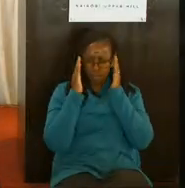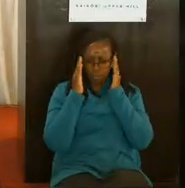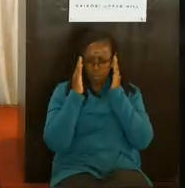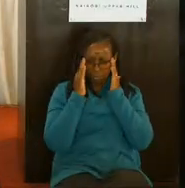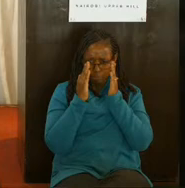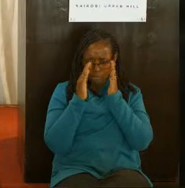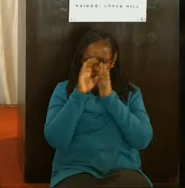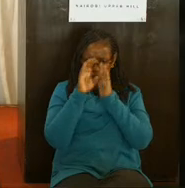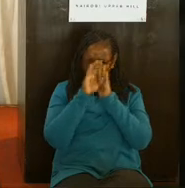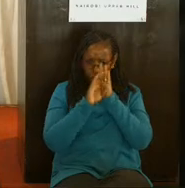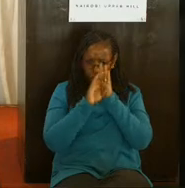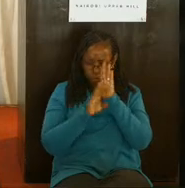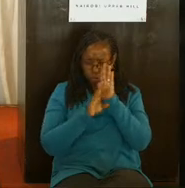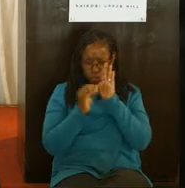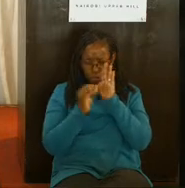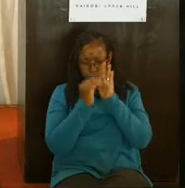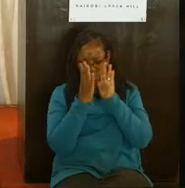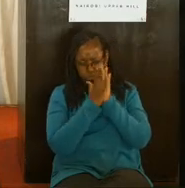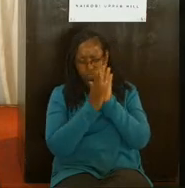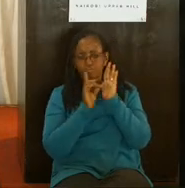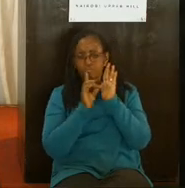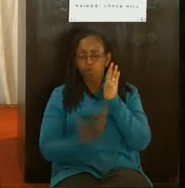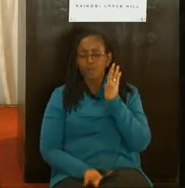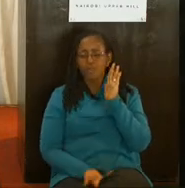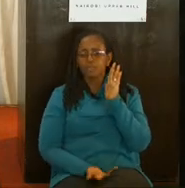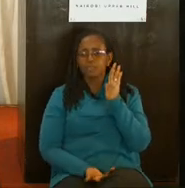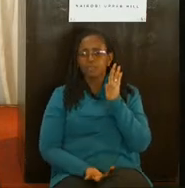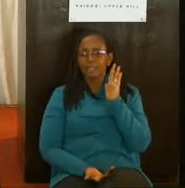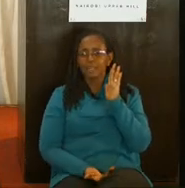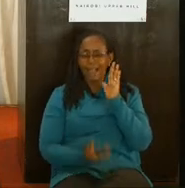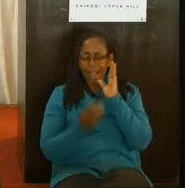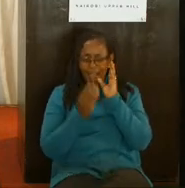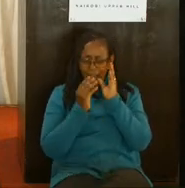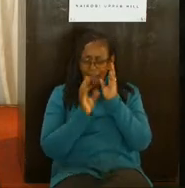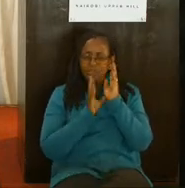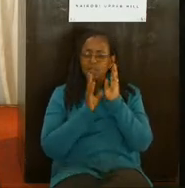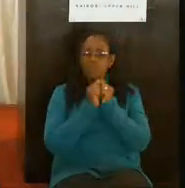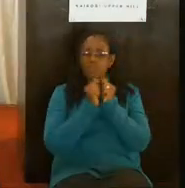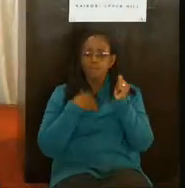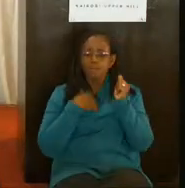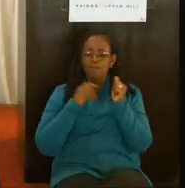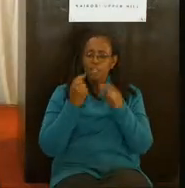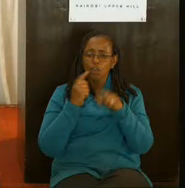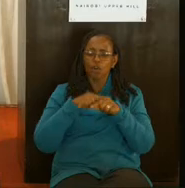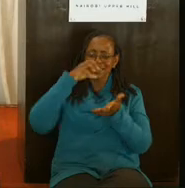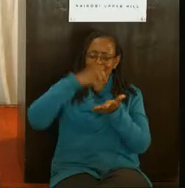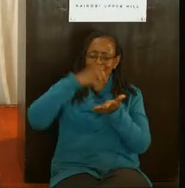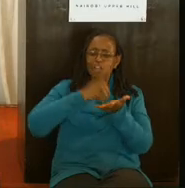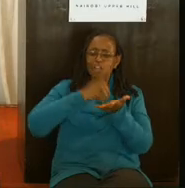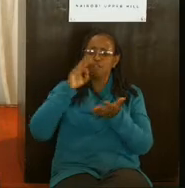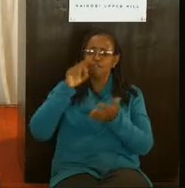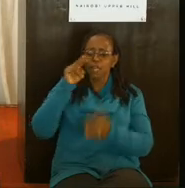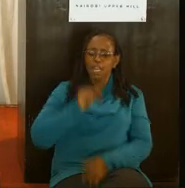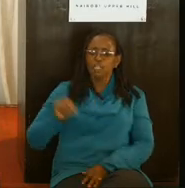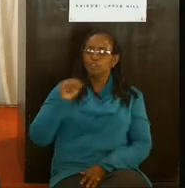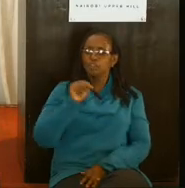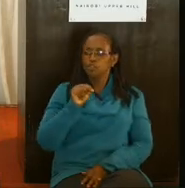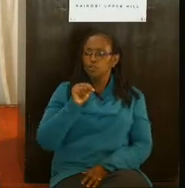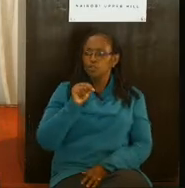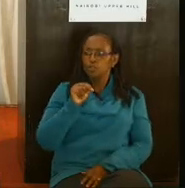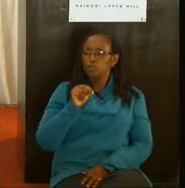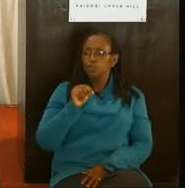to the Constitutional provisions of addressing the people of Kenya on the State of the Union I think you need to be a woman maybe